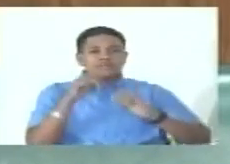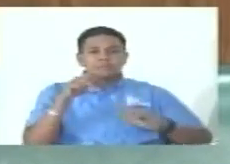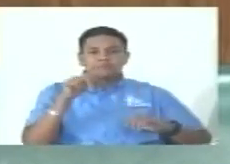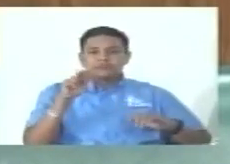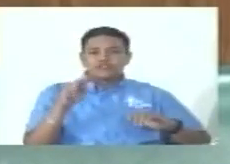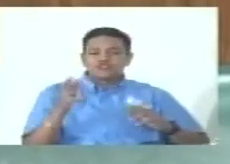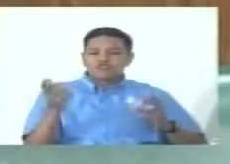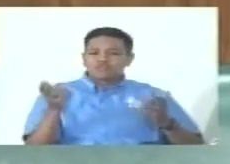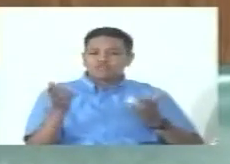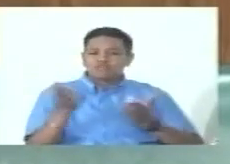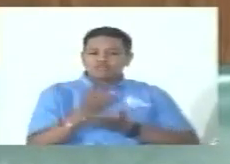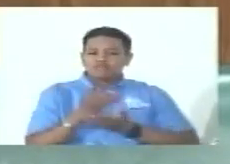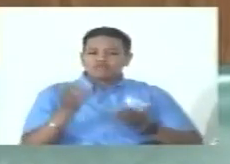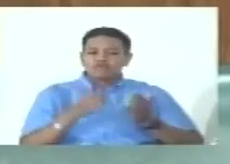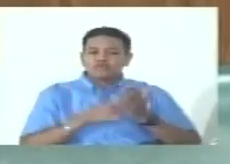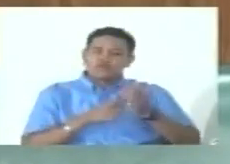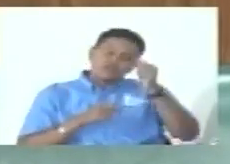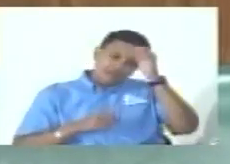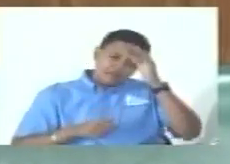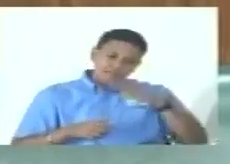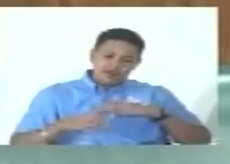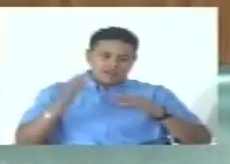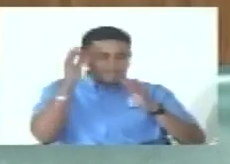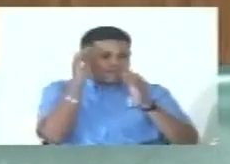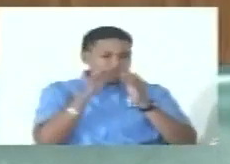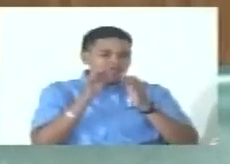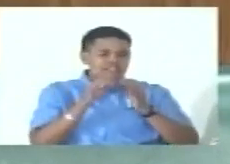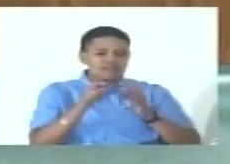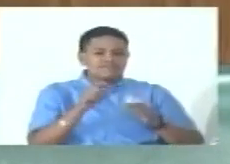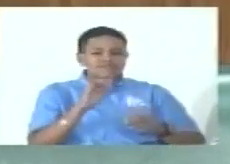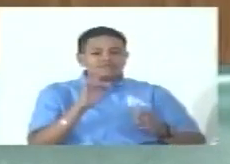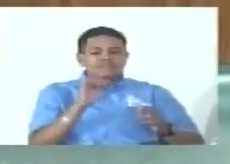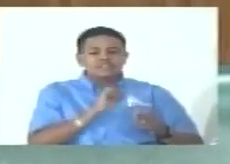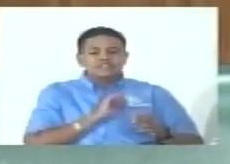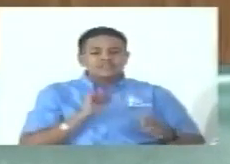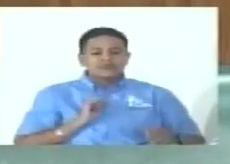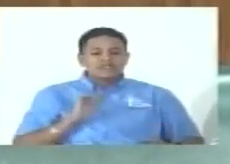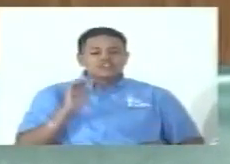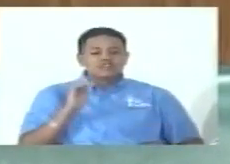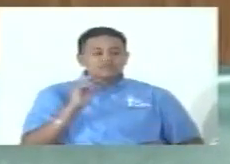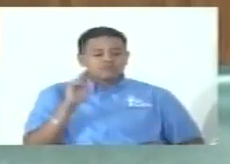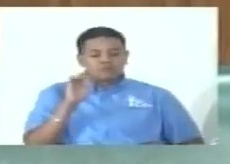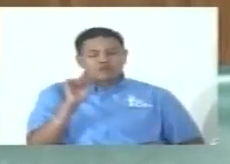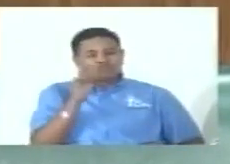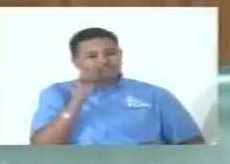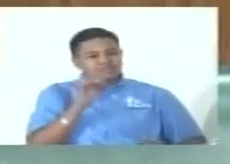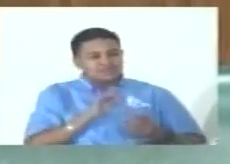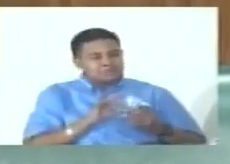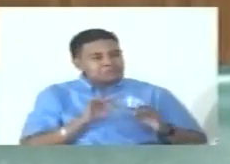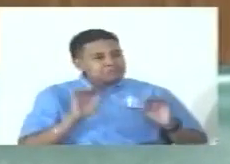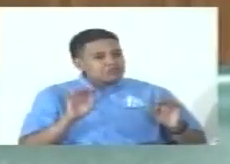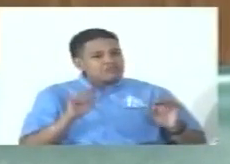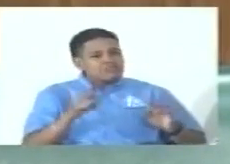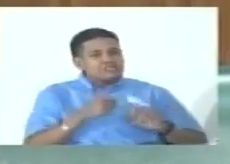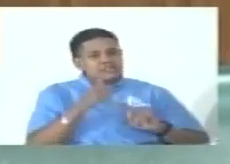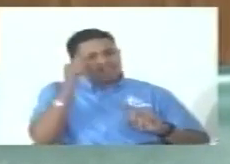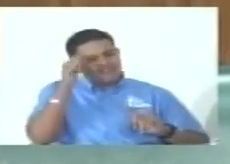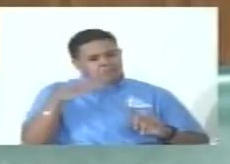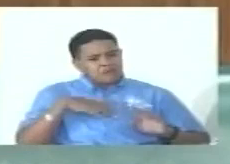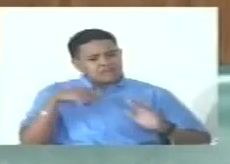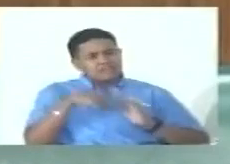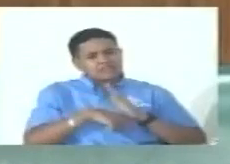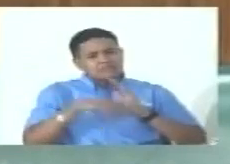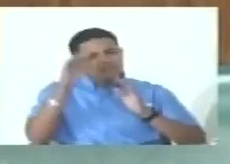reflected a man of faith, and Senator Morris would have hit the nail on the head. He was a man of deep